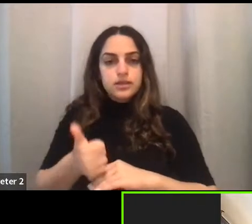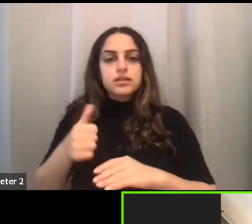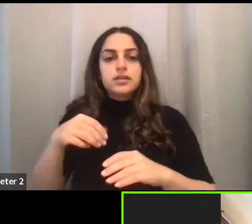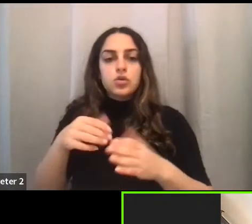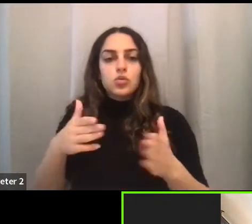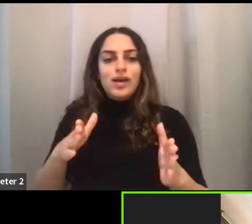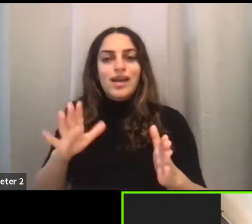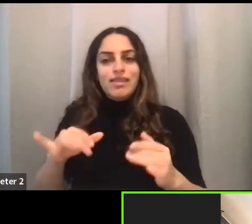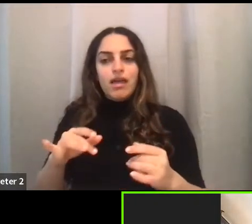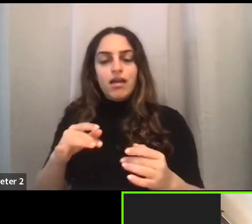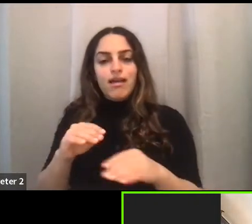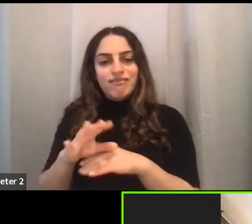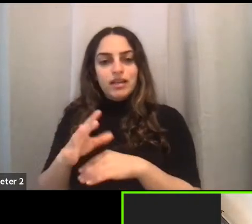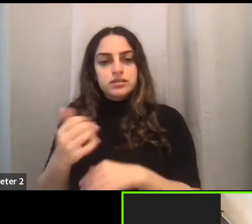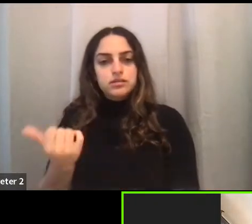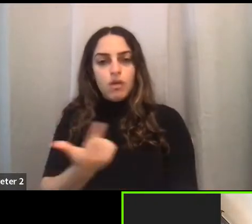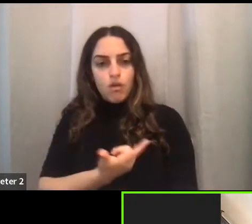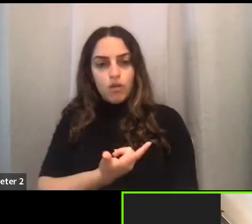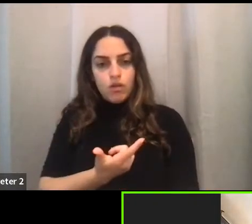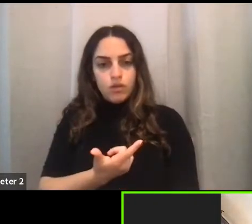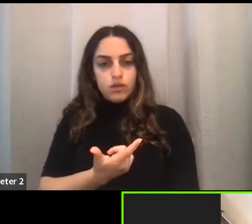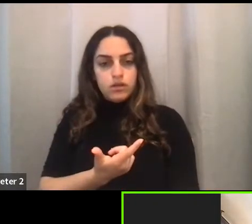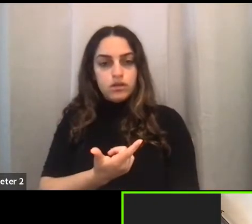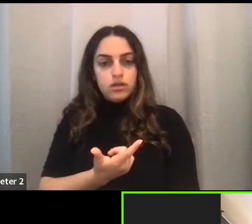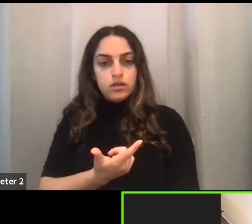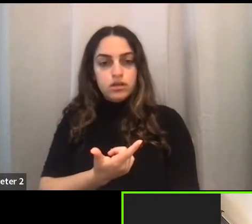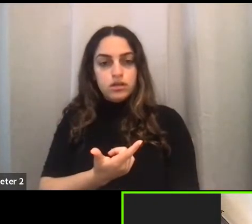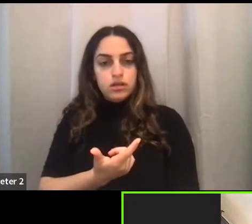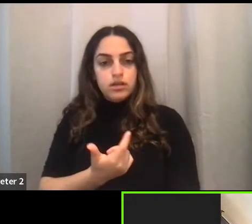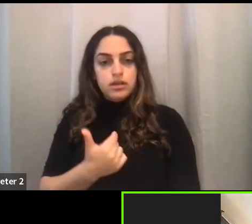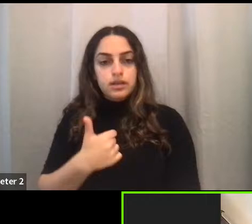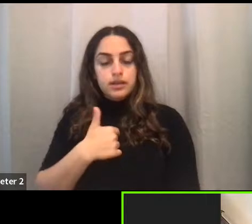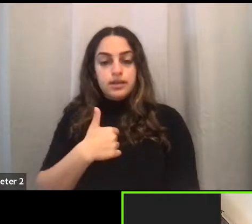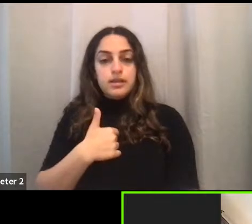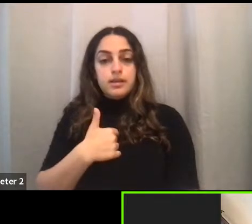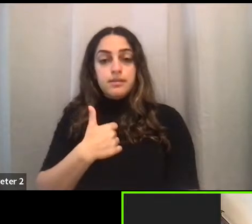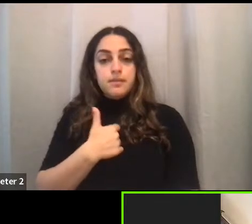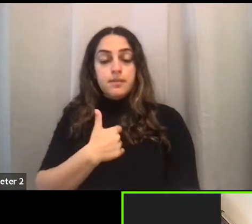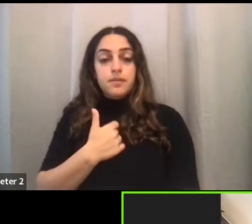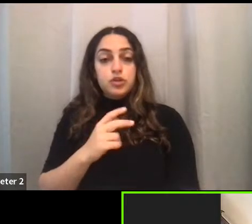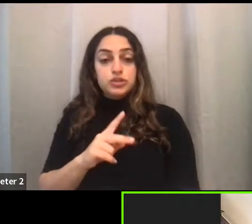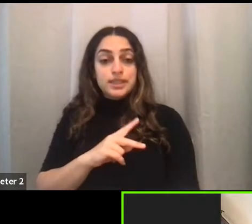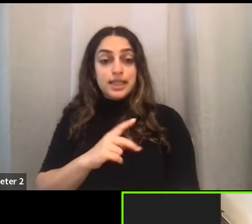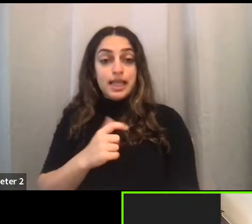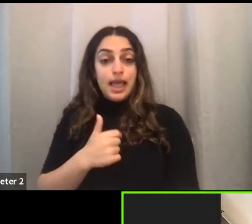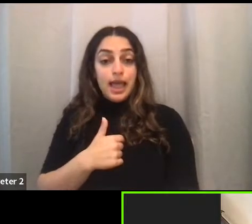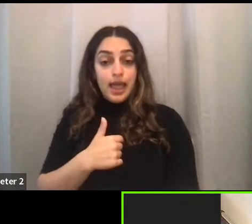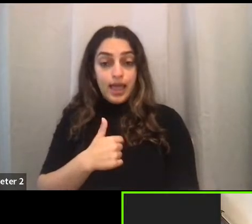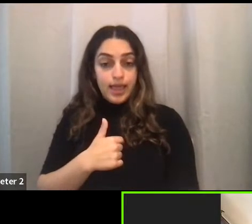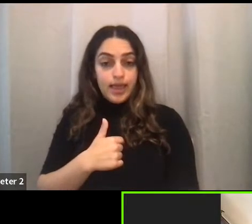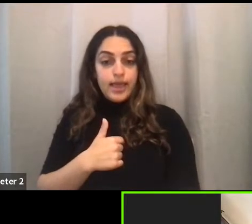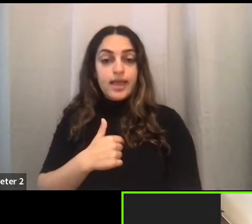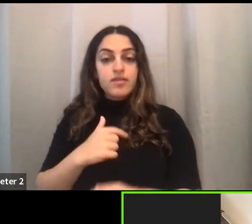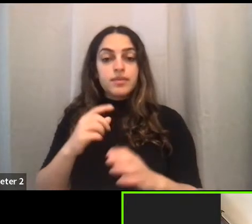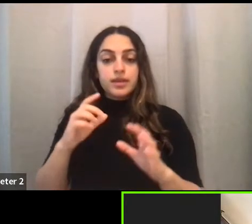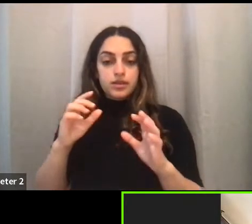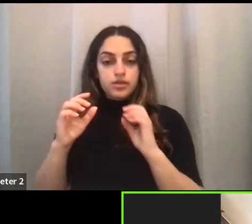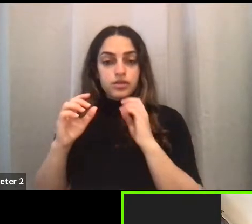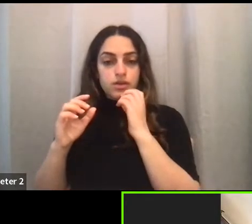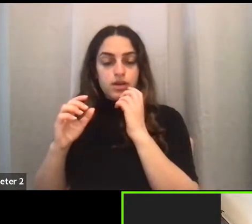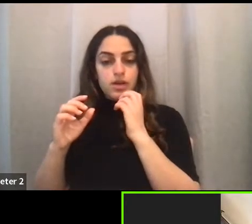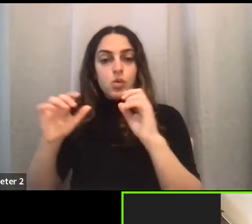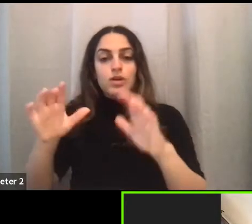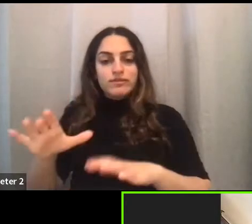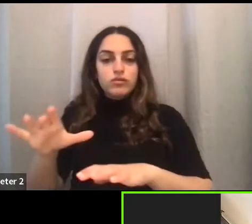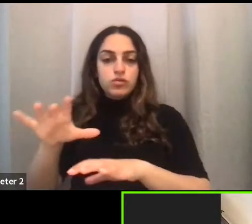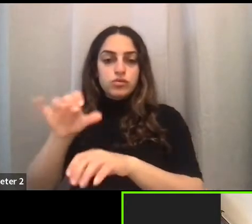affects us all me my my myself personally i have been a wonderful iron worker i have had a great experience with the iron workers being